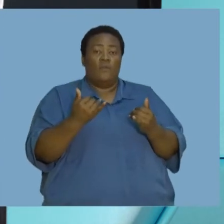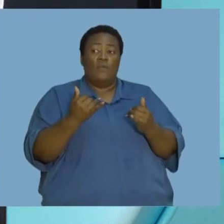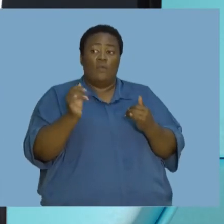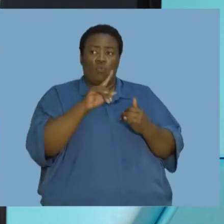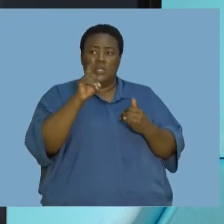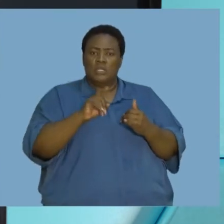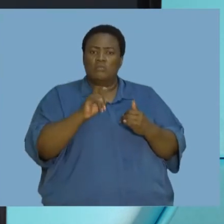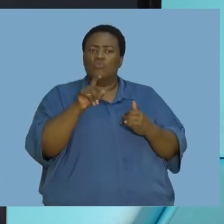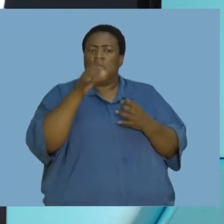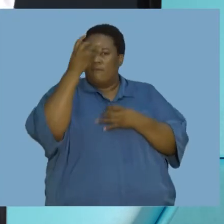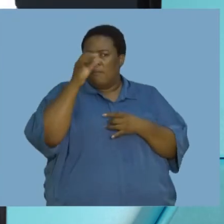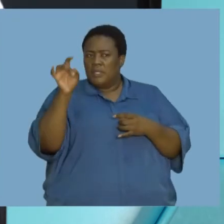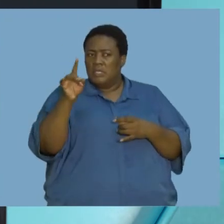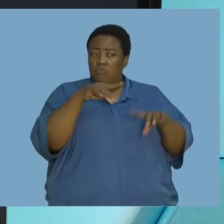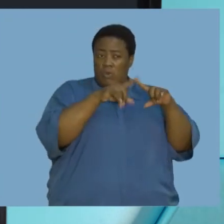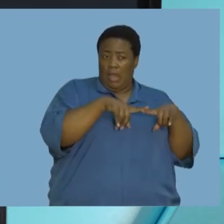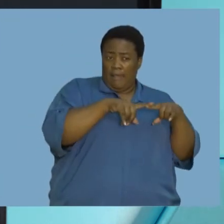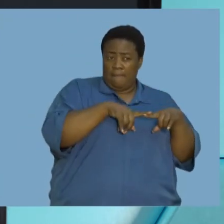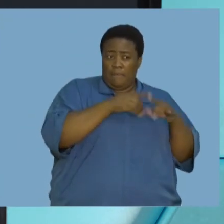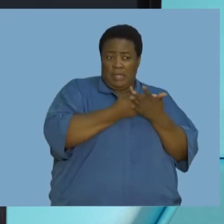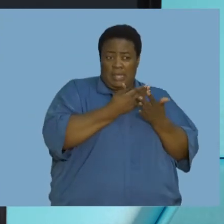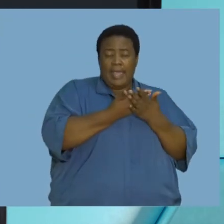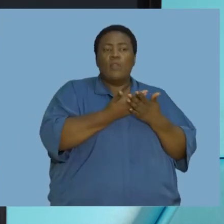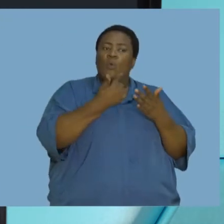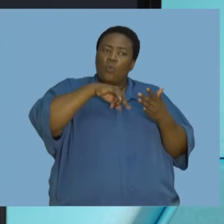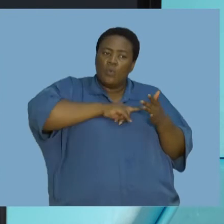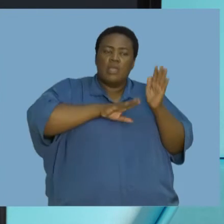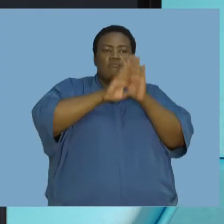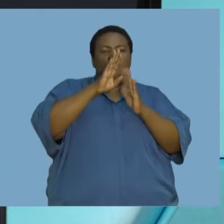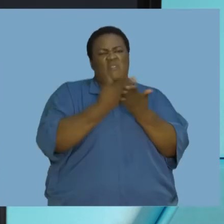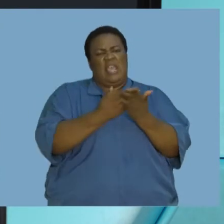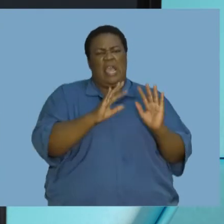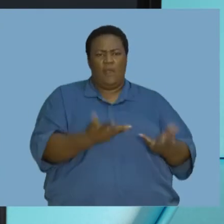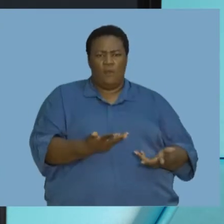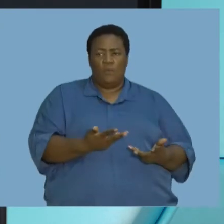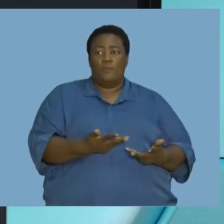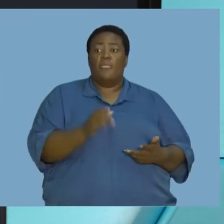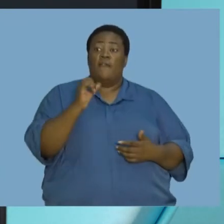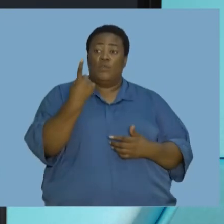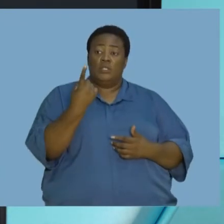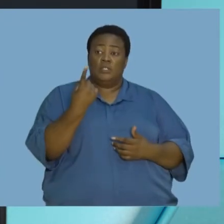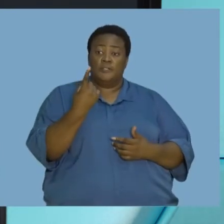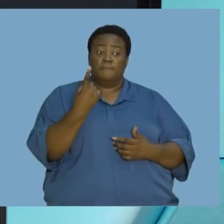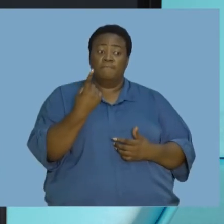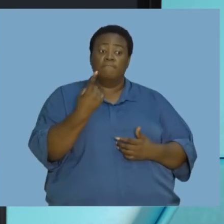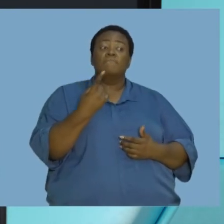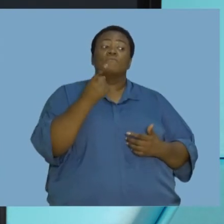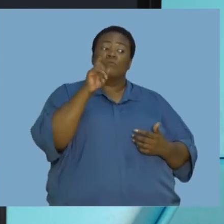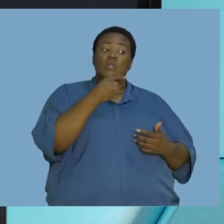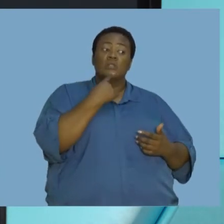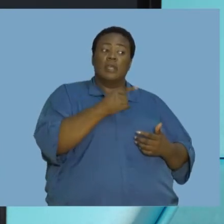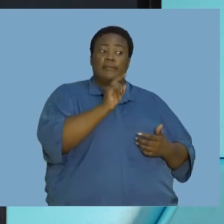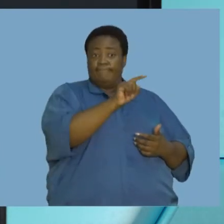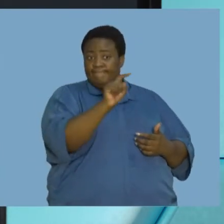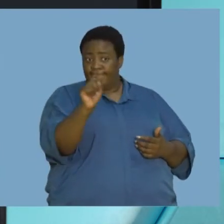to how reliable is this information and how can we improve this? Well, firstly, we got to give the learners the benefit of the doubt,